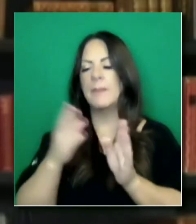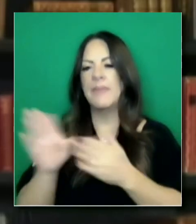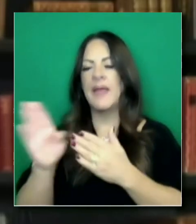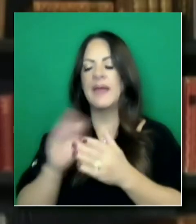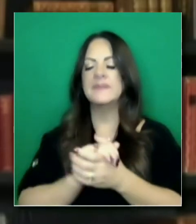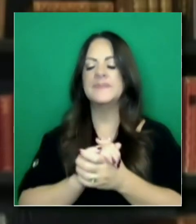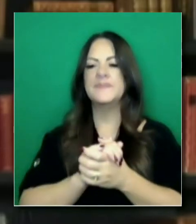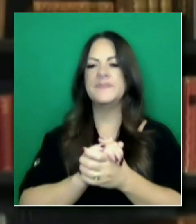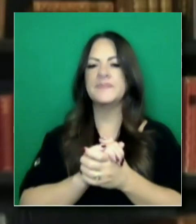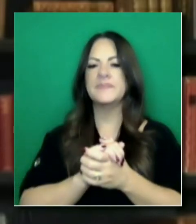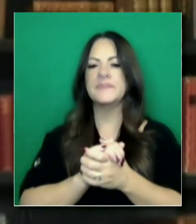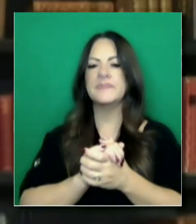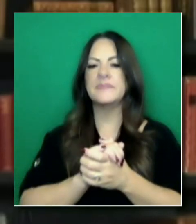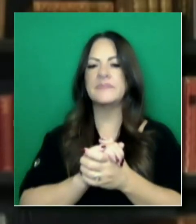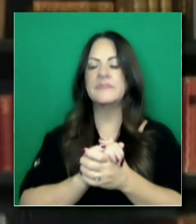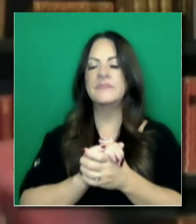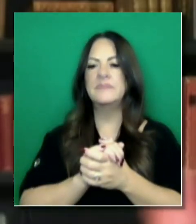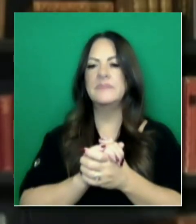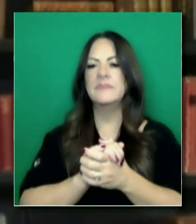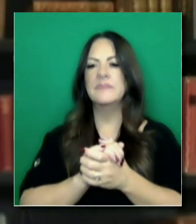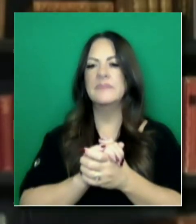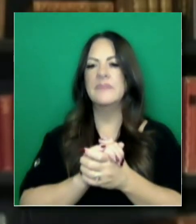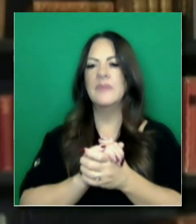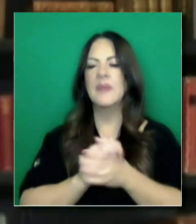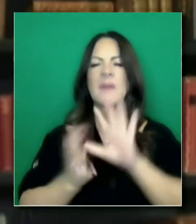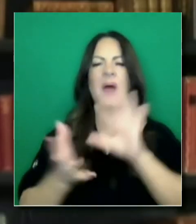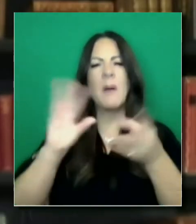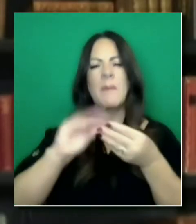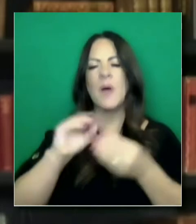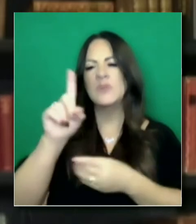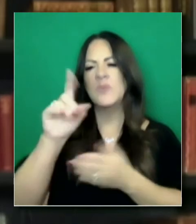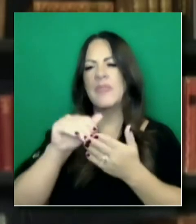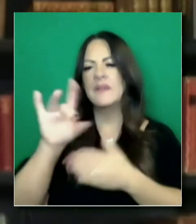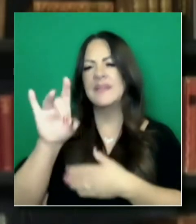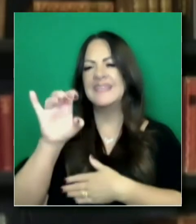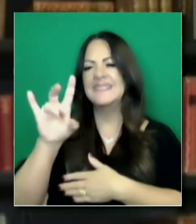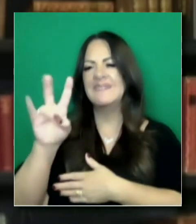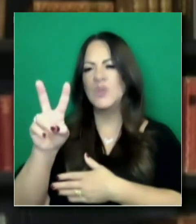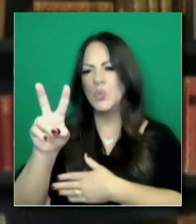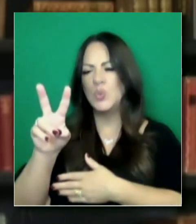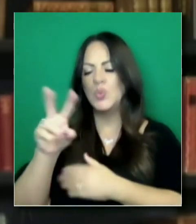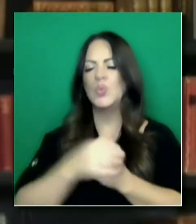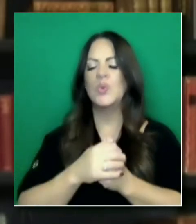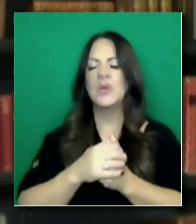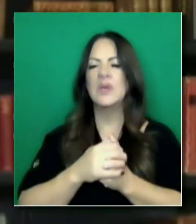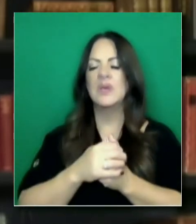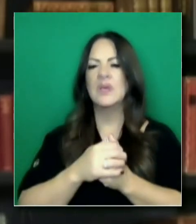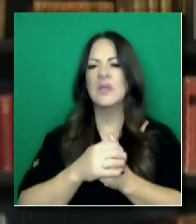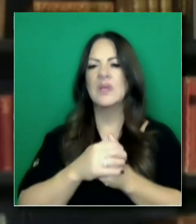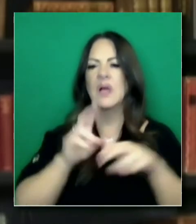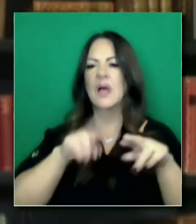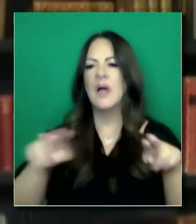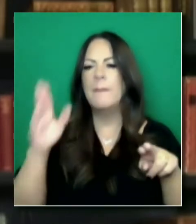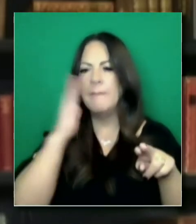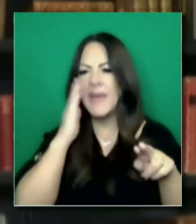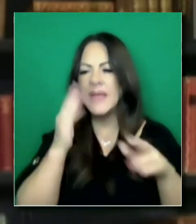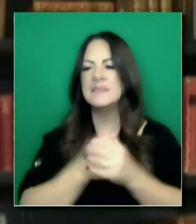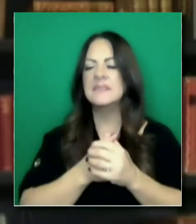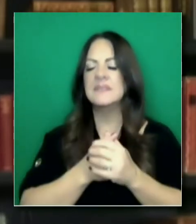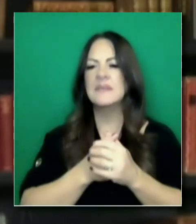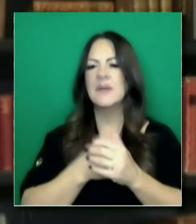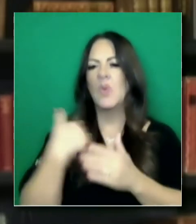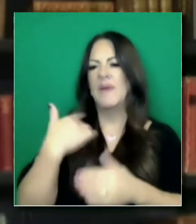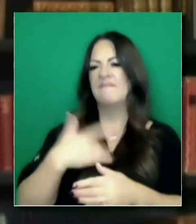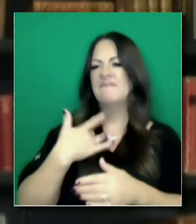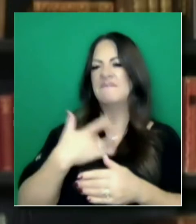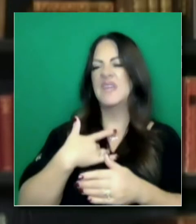around 1,872. But with our capacity building in the last couple of weeks, we think go well